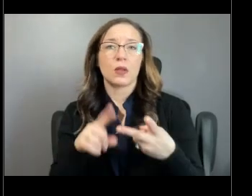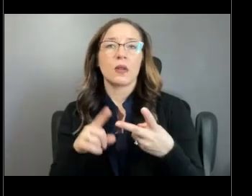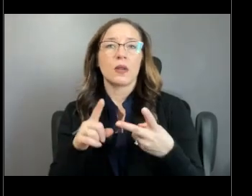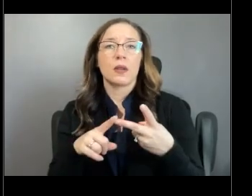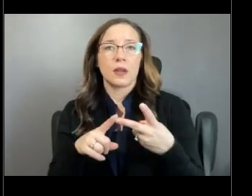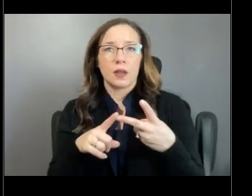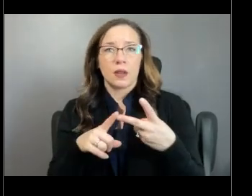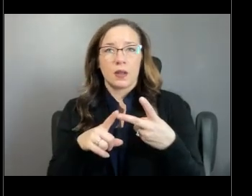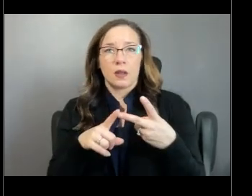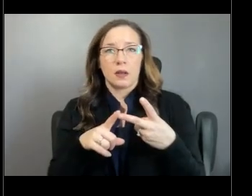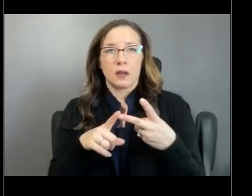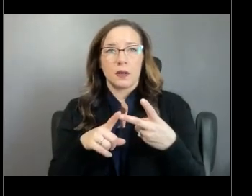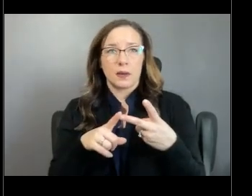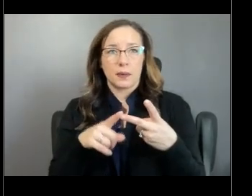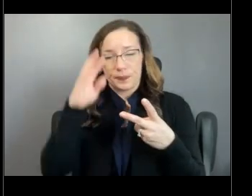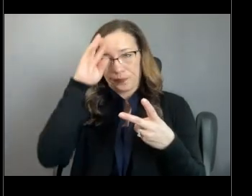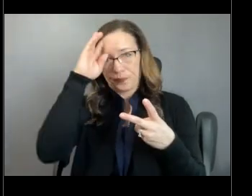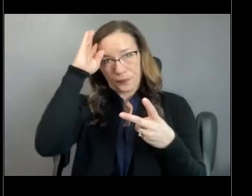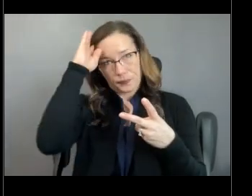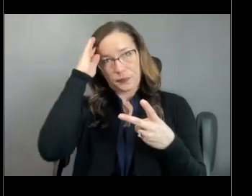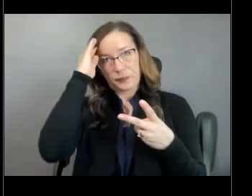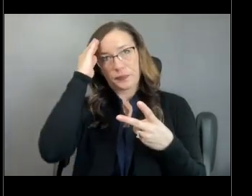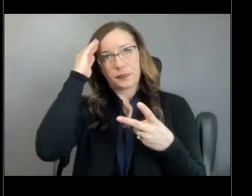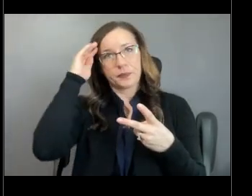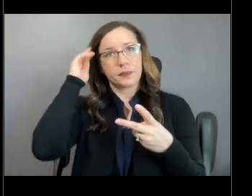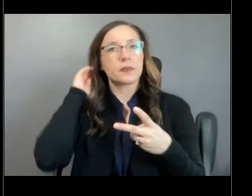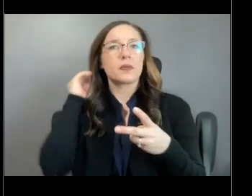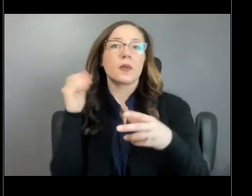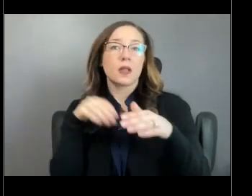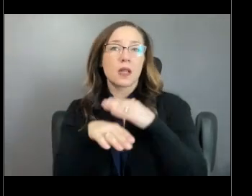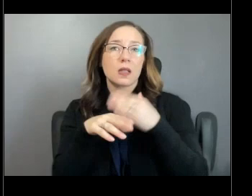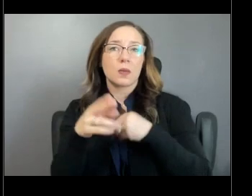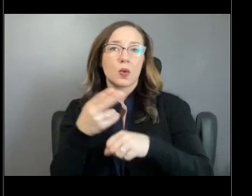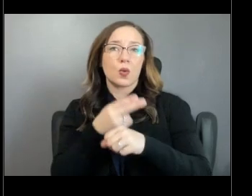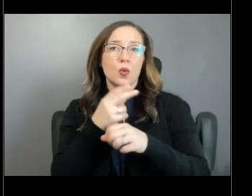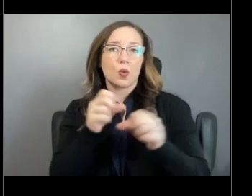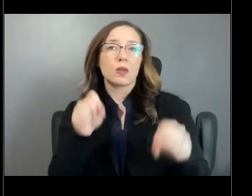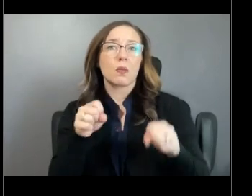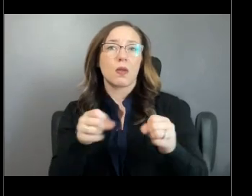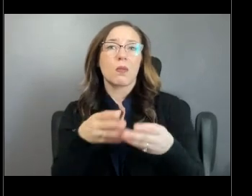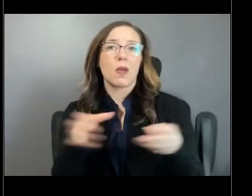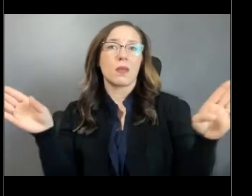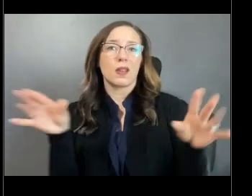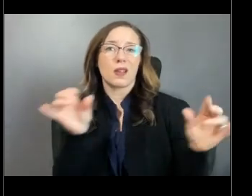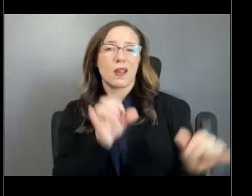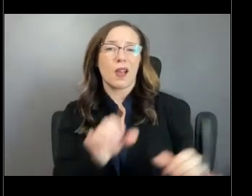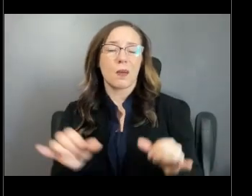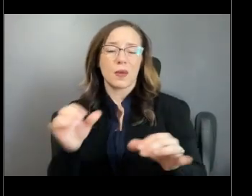2, accessible and usable public and common use areas.